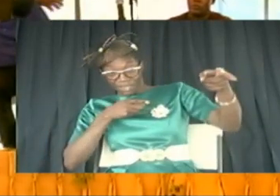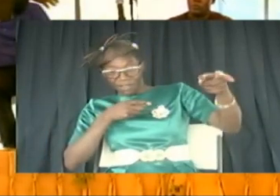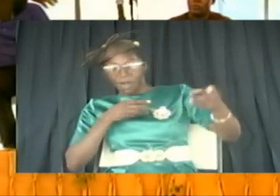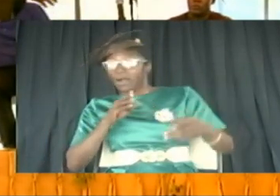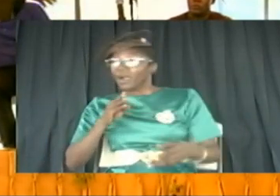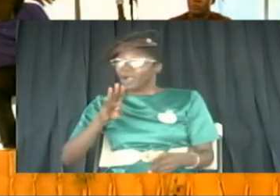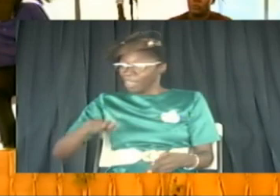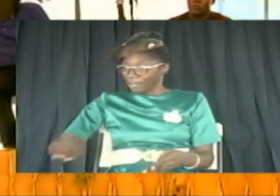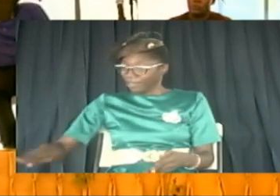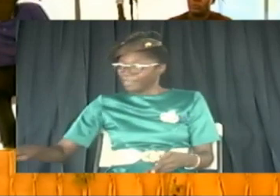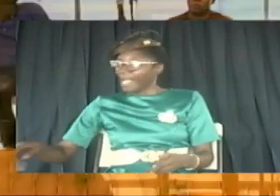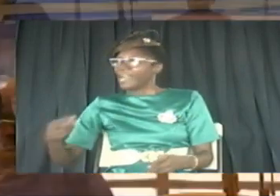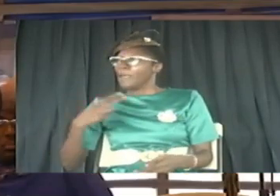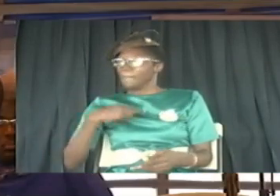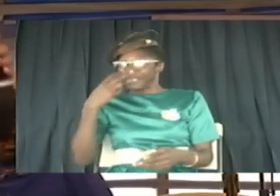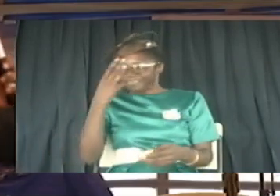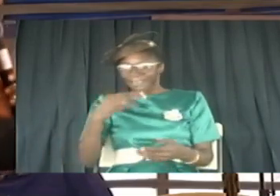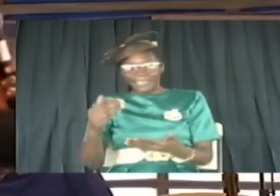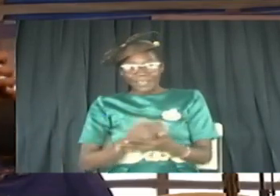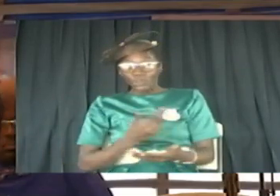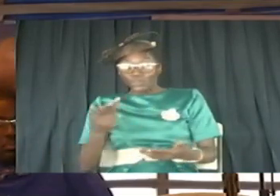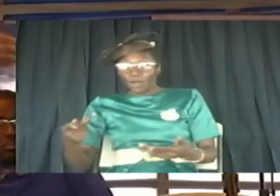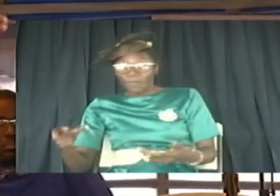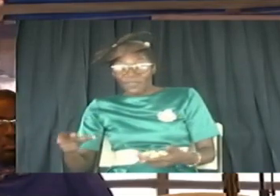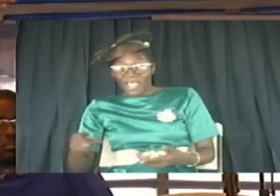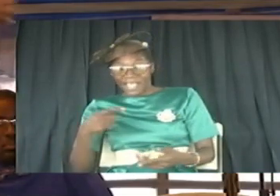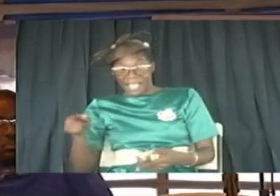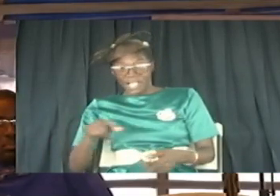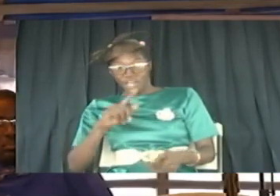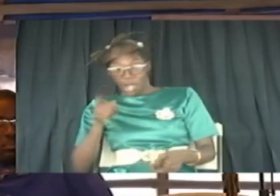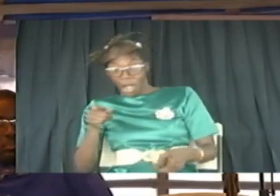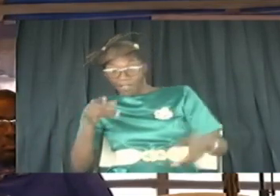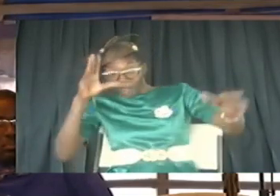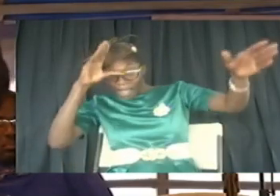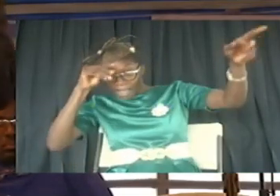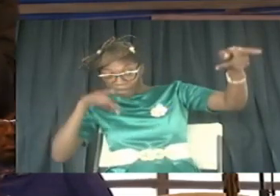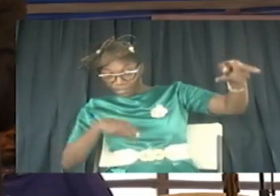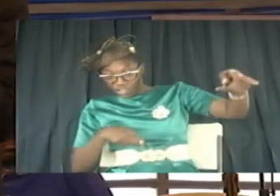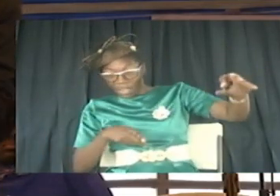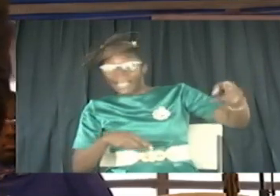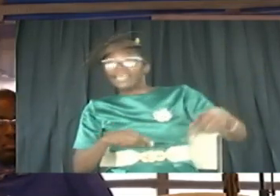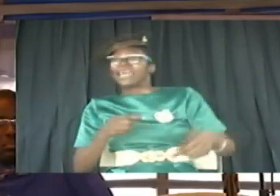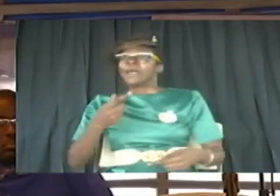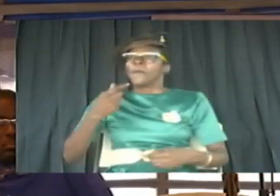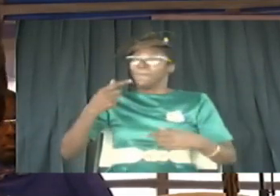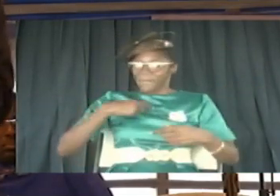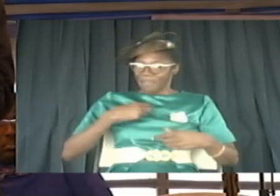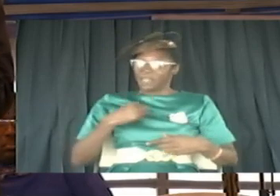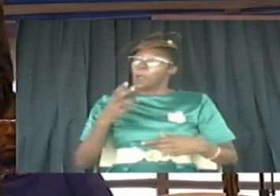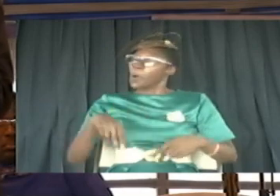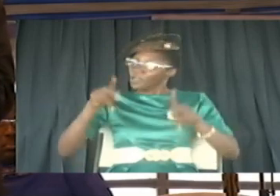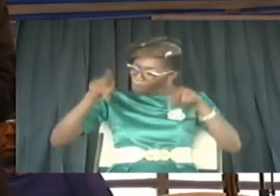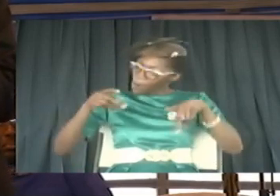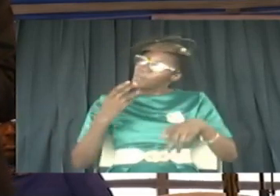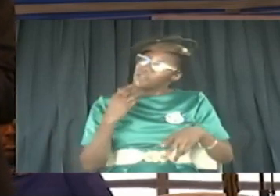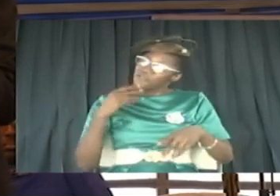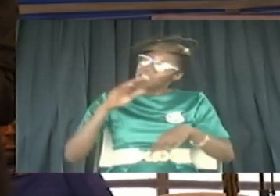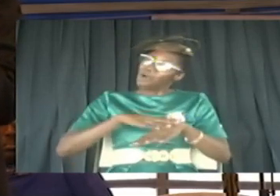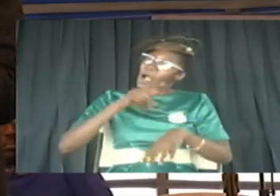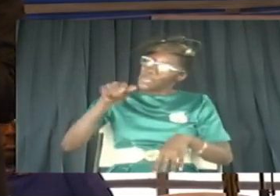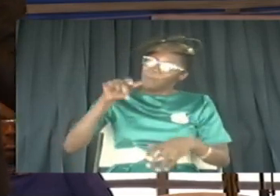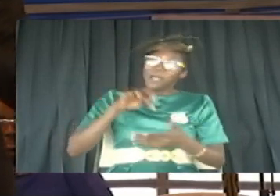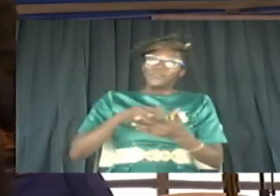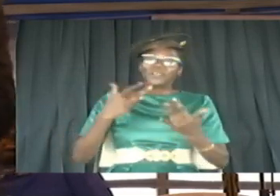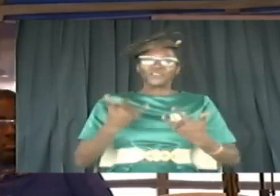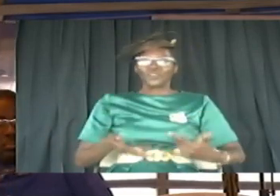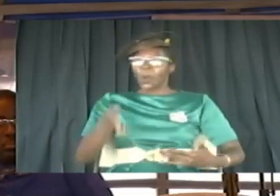I've seen something in Ephraim that makes me want to pour my favor upon him." This is how God